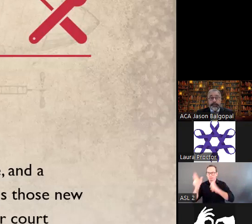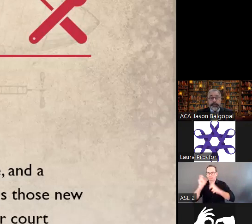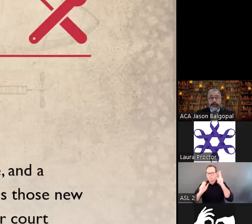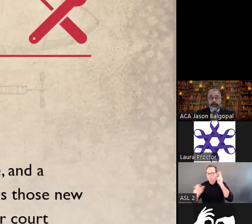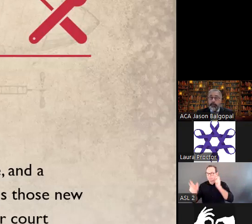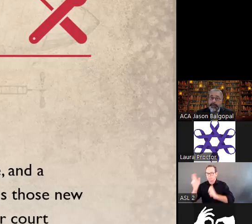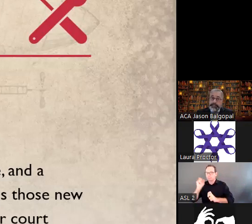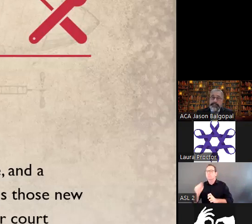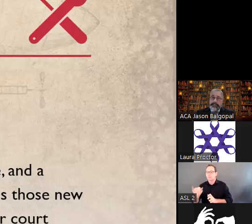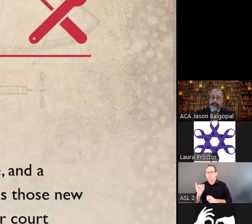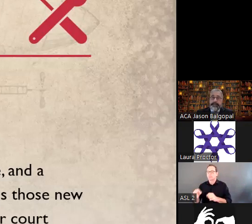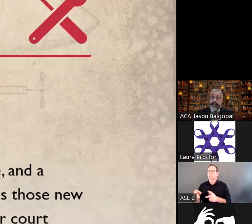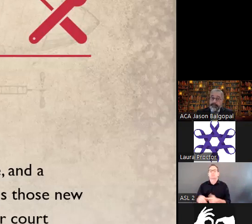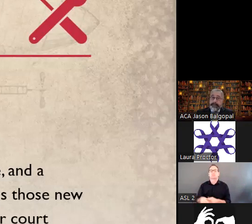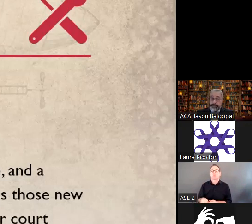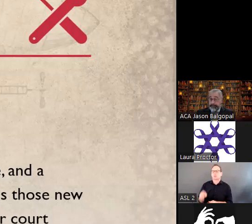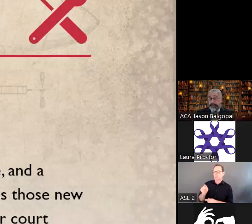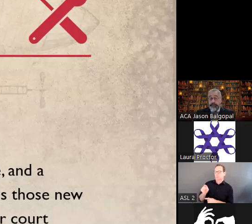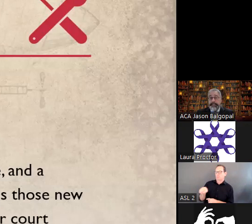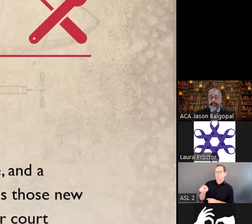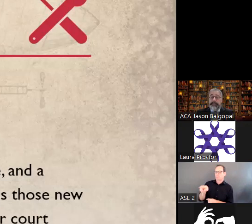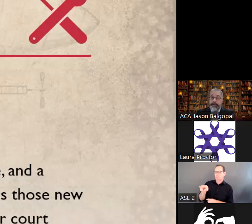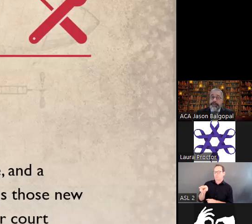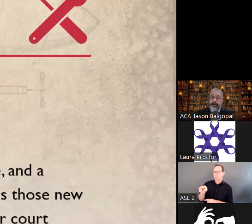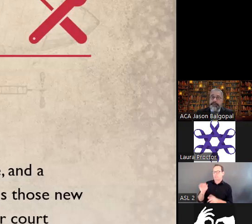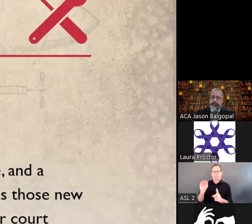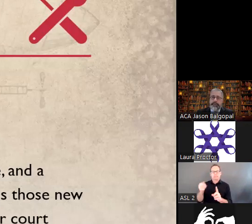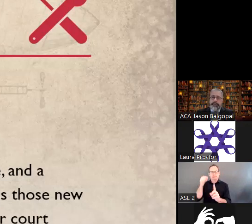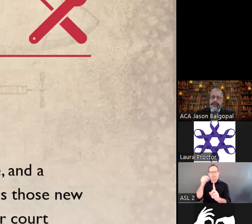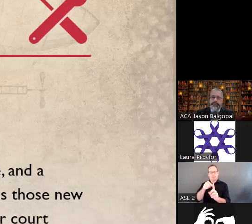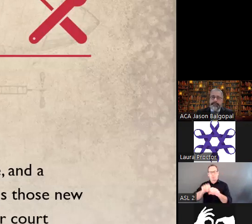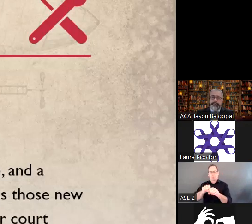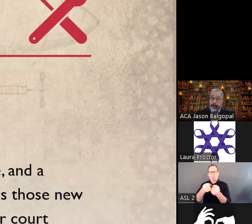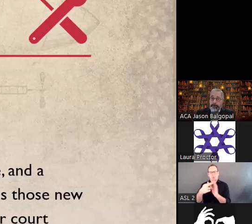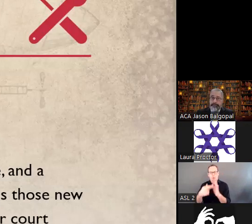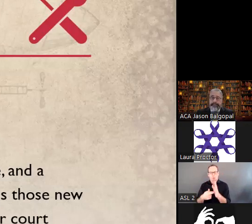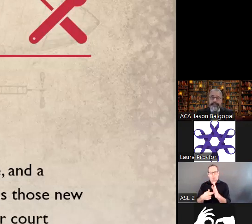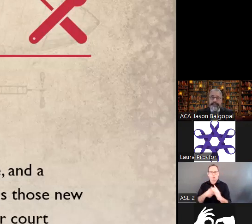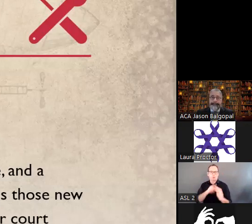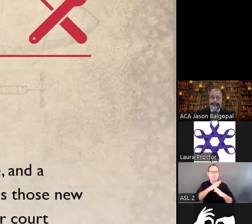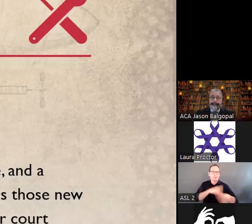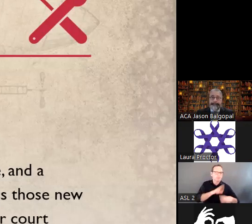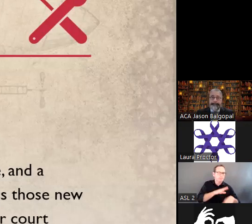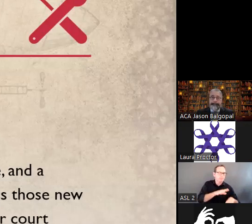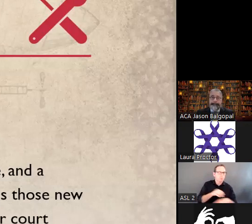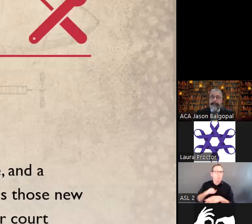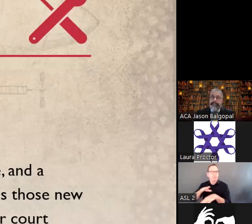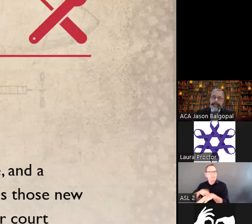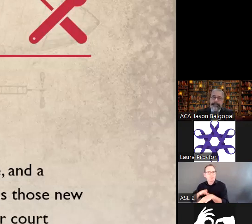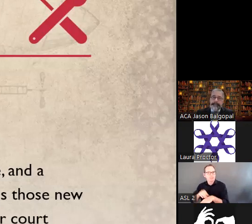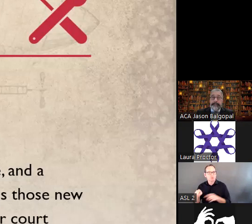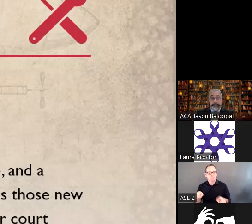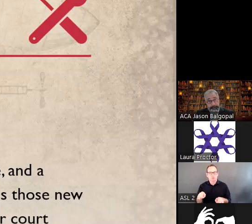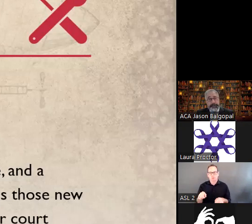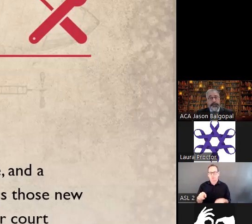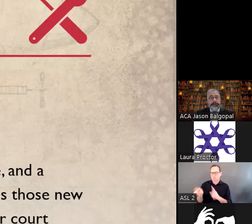So when you see something that's breached, somebody doing something that's breaching one of those court orders, call the police. Explain